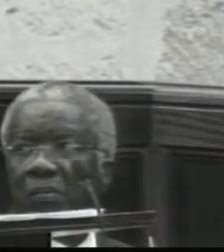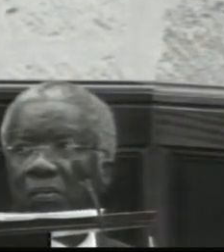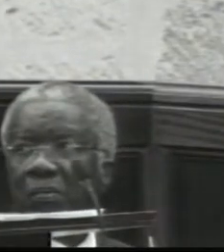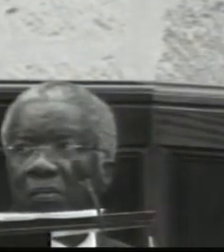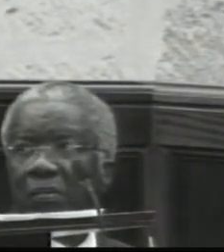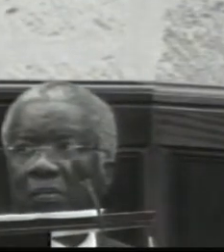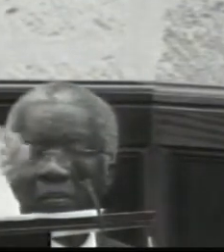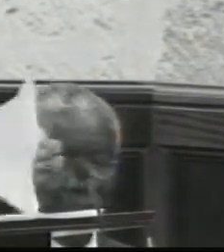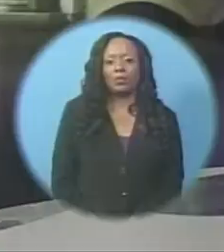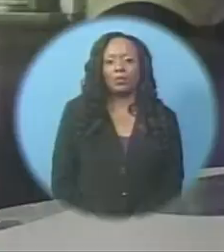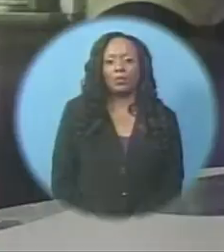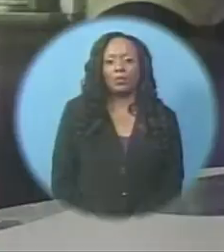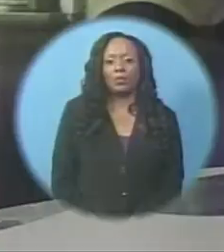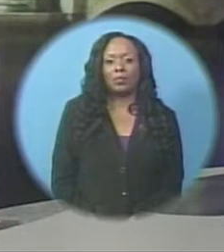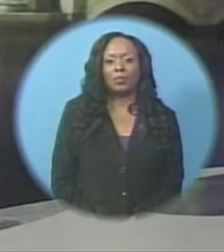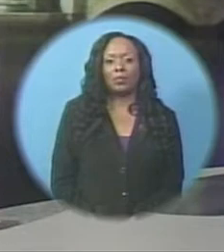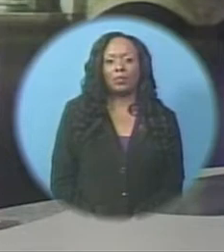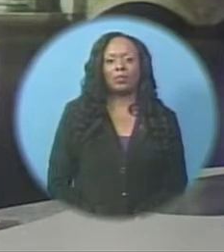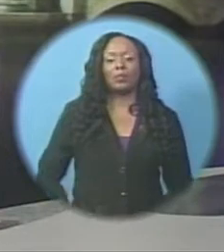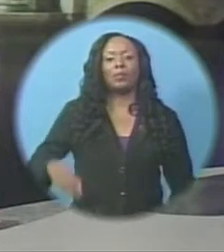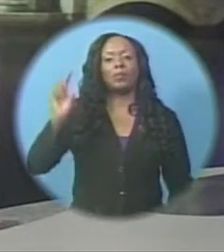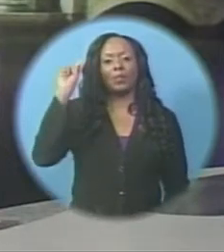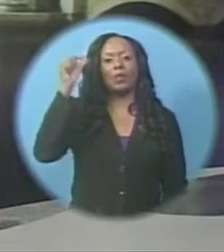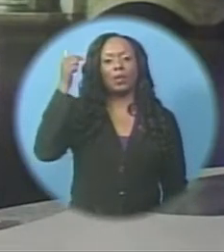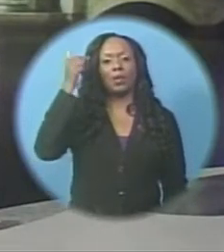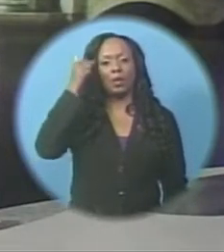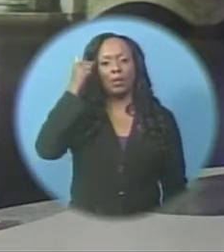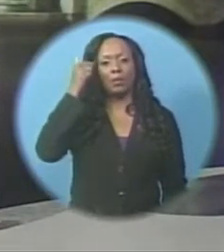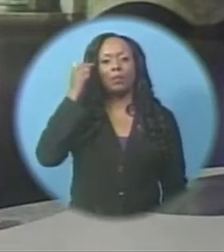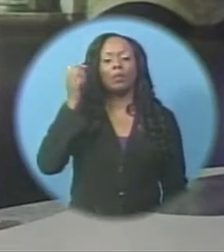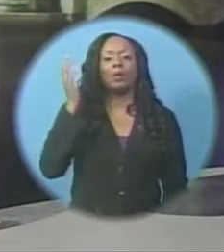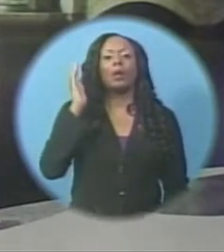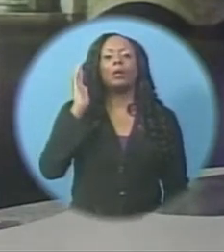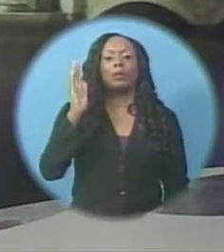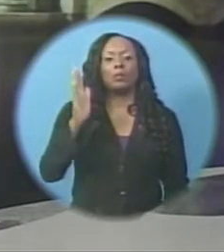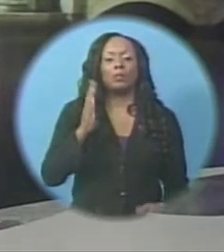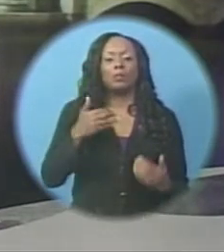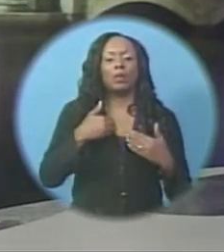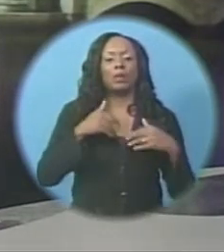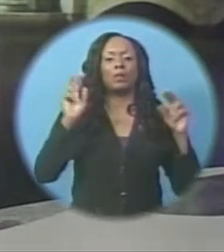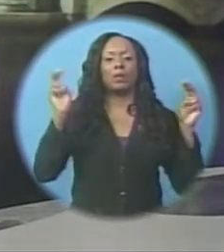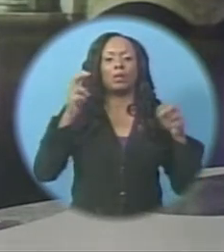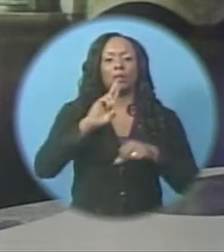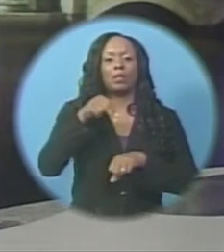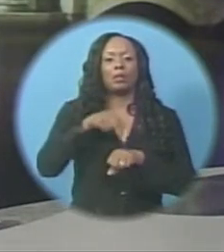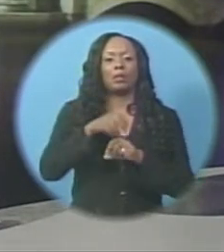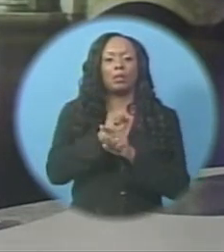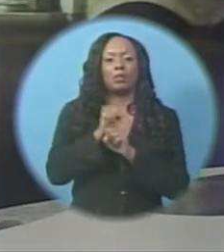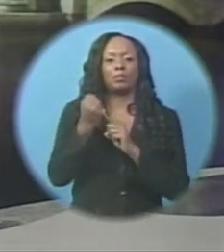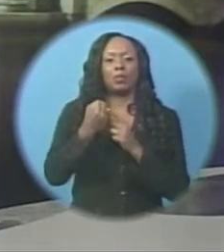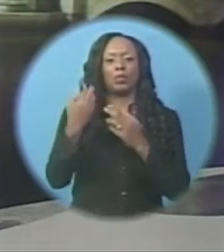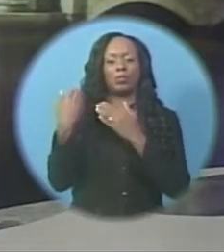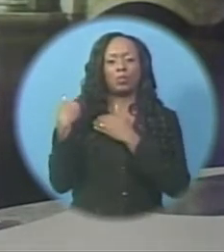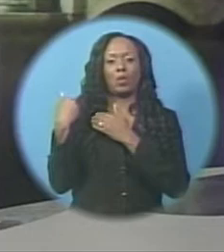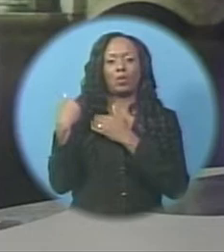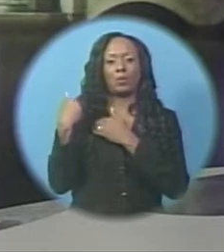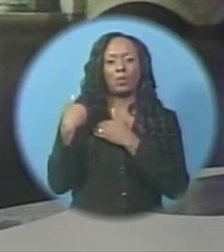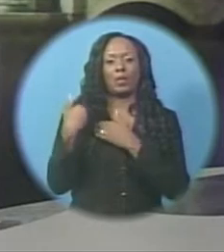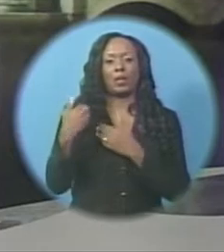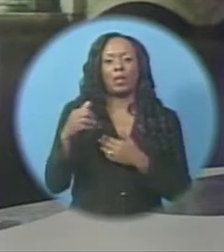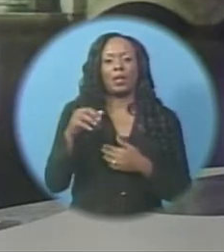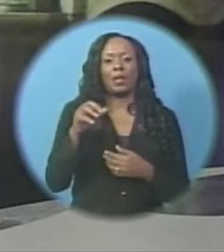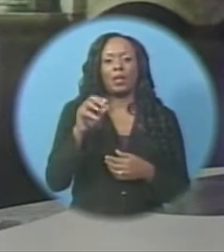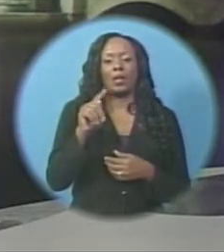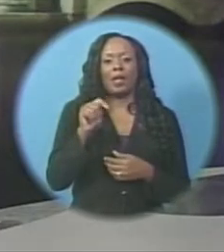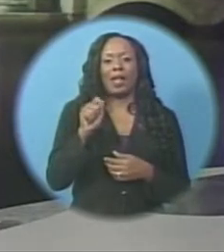a challenge. Well, as I mentioned earlier, government is imposing what it calls a National Social Responsibility Levy of 2%